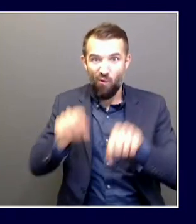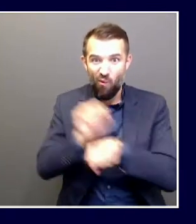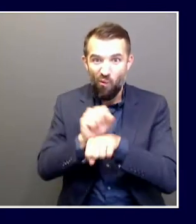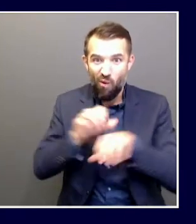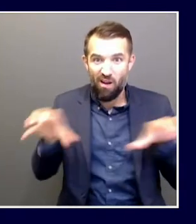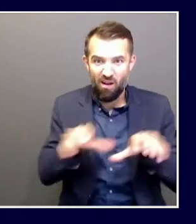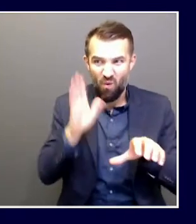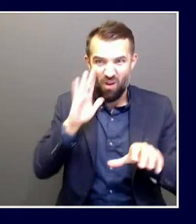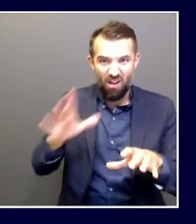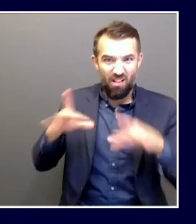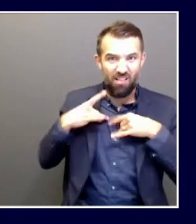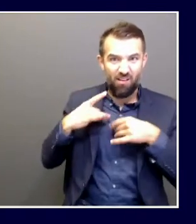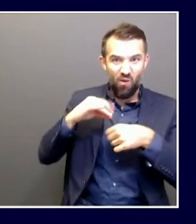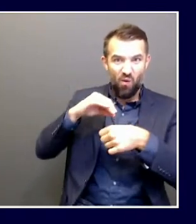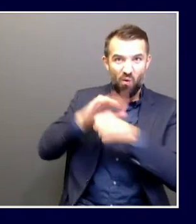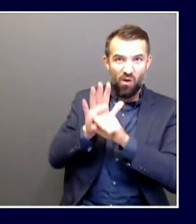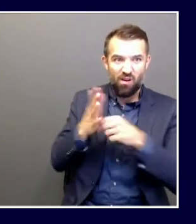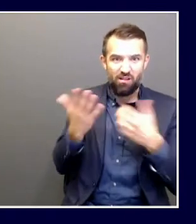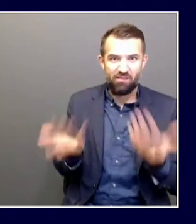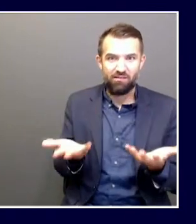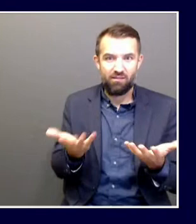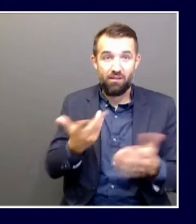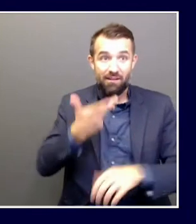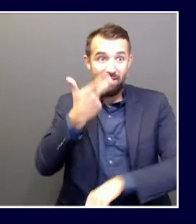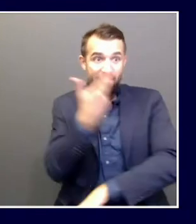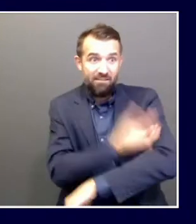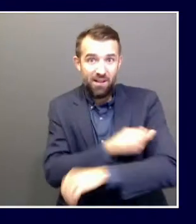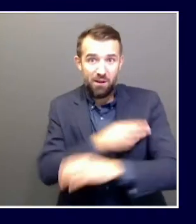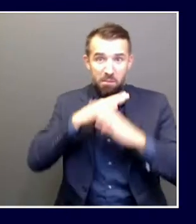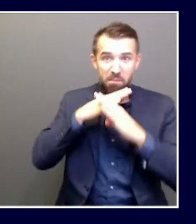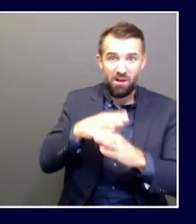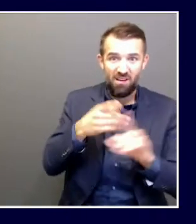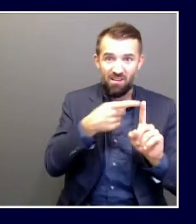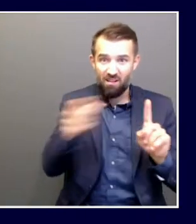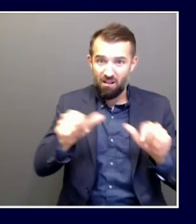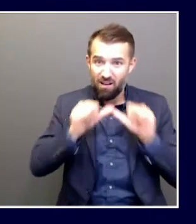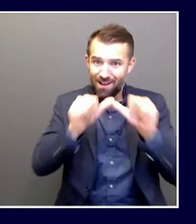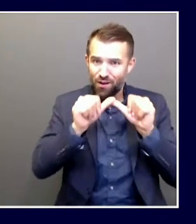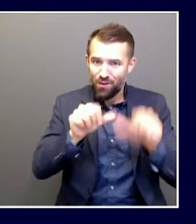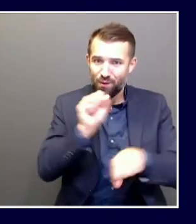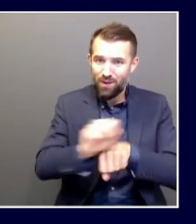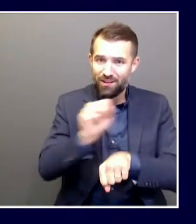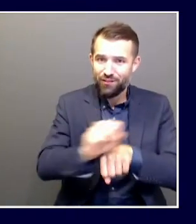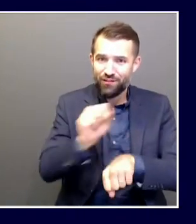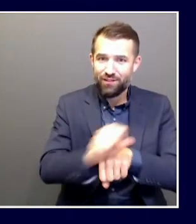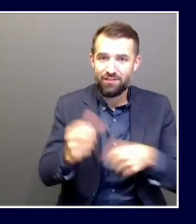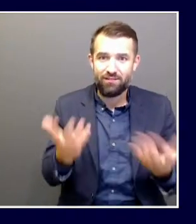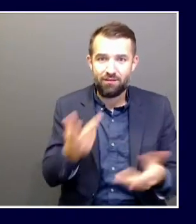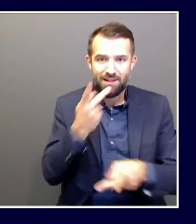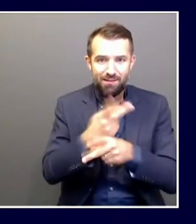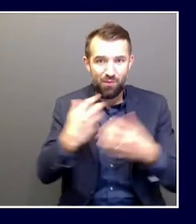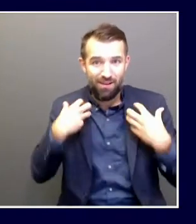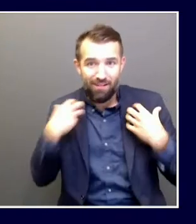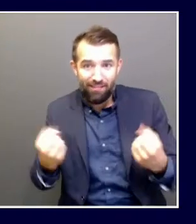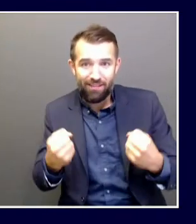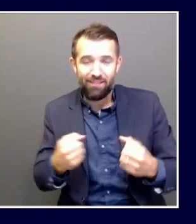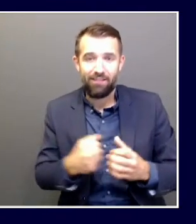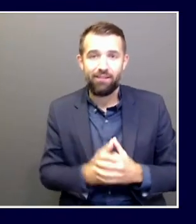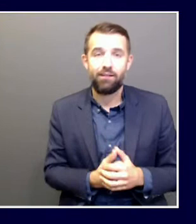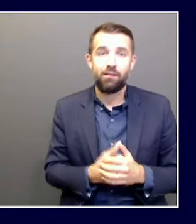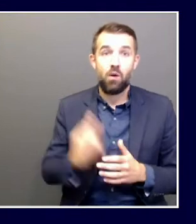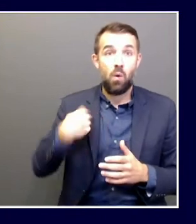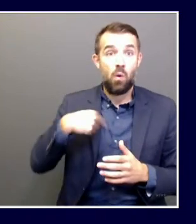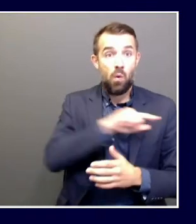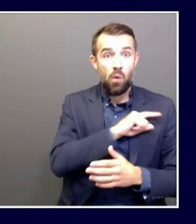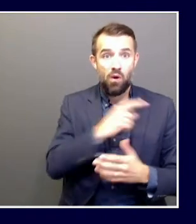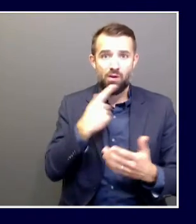workforce in Maine, generally the workforce in Maine, stay on the job and be present. But we do believe that, as we go